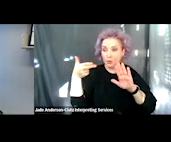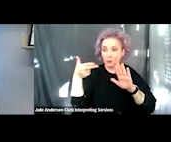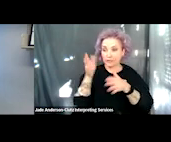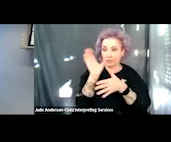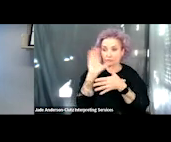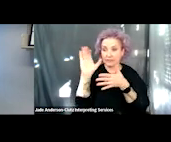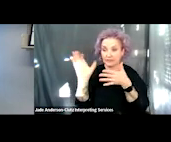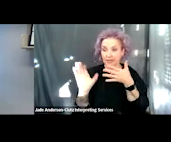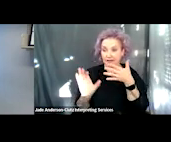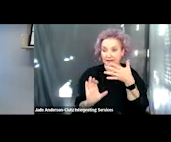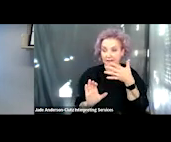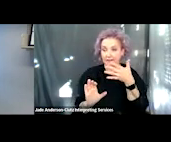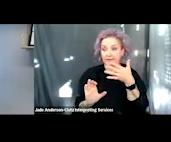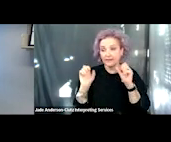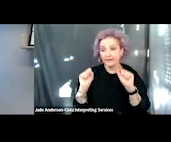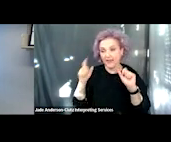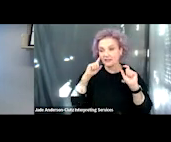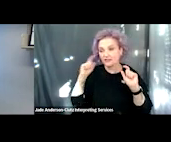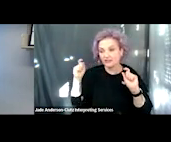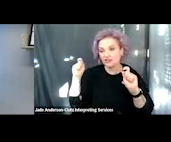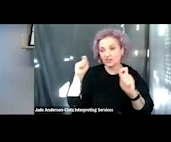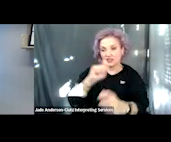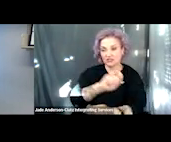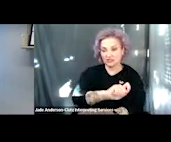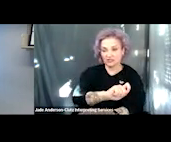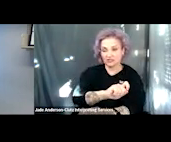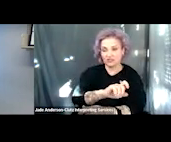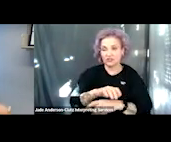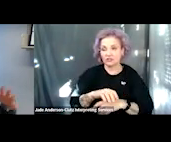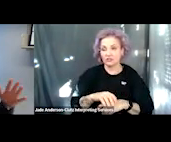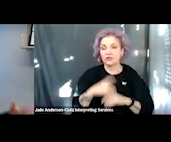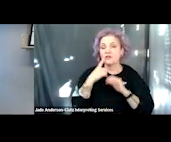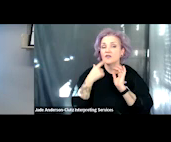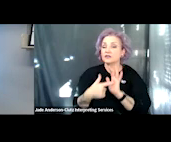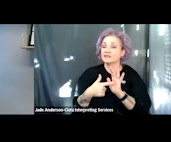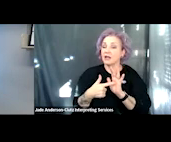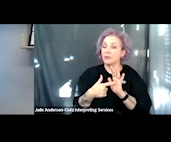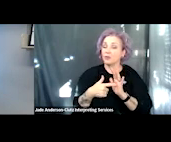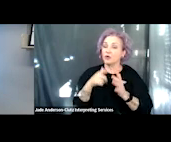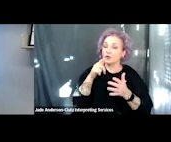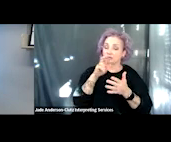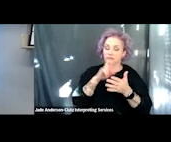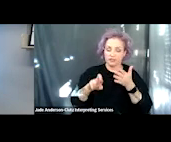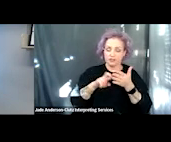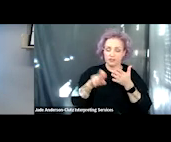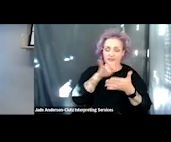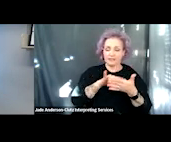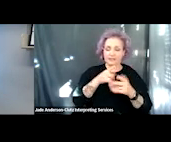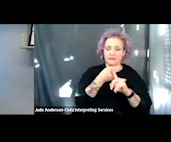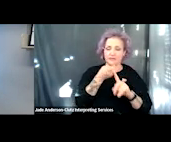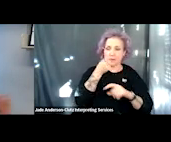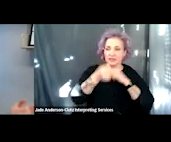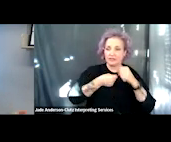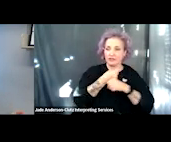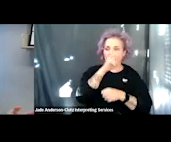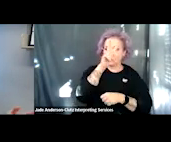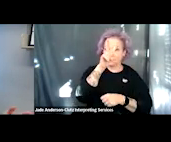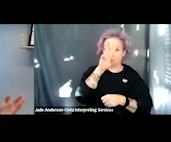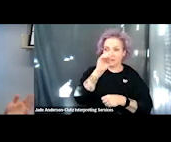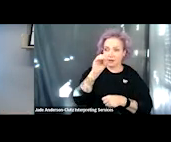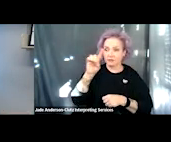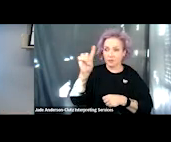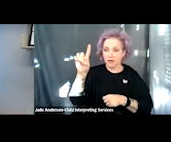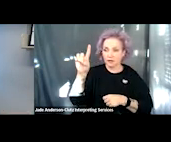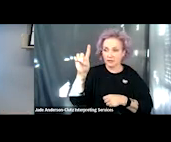the studies that were done in 2000, they were using a diagnostic criteria that is different from the studies that were performed in 2010. And even